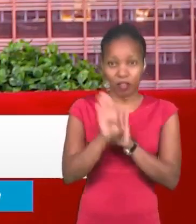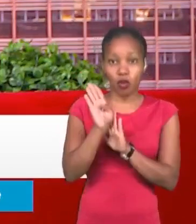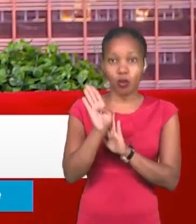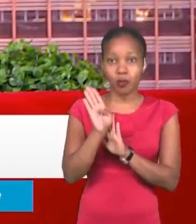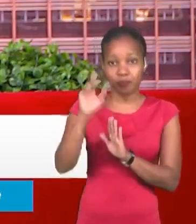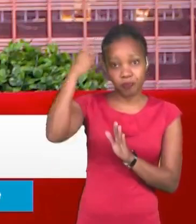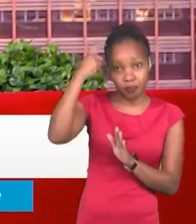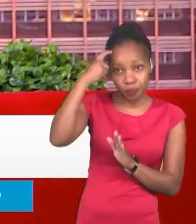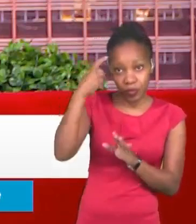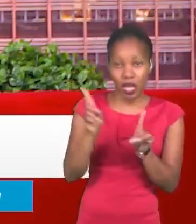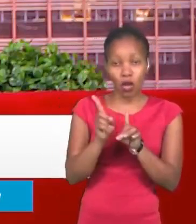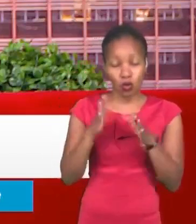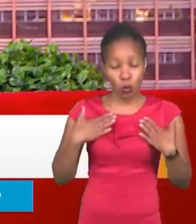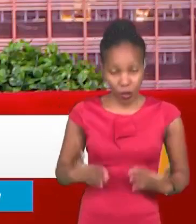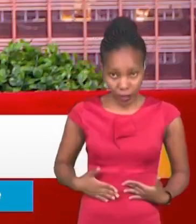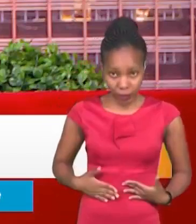of the mind and in terms of the body.